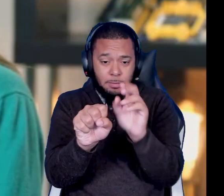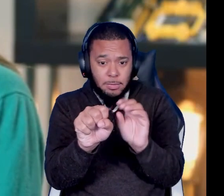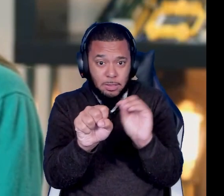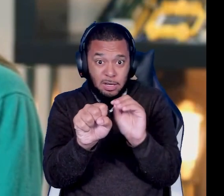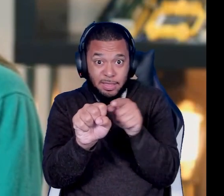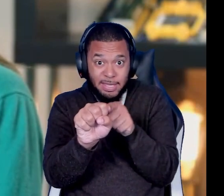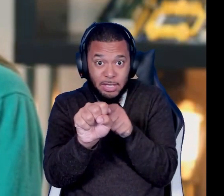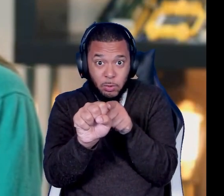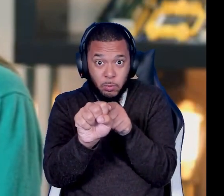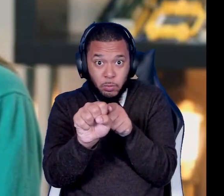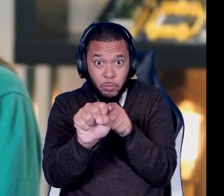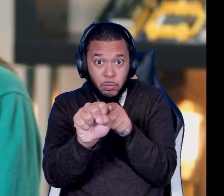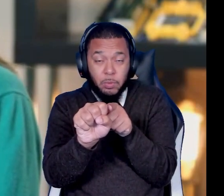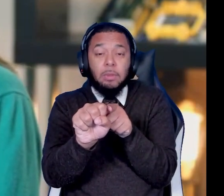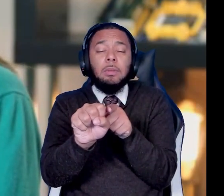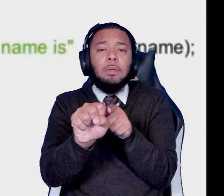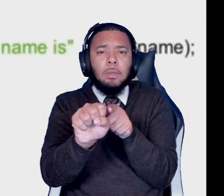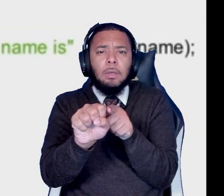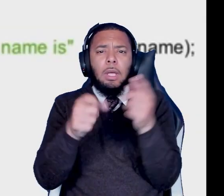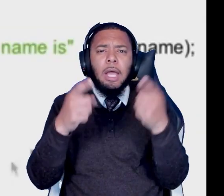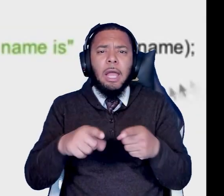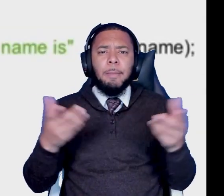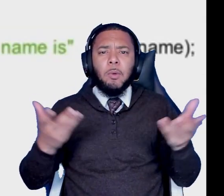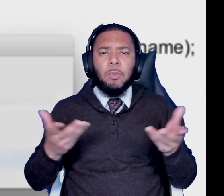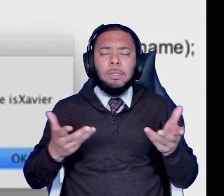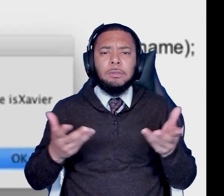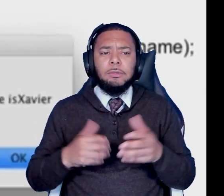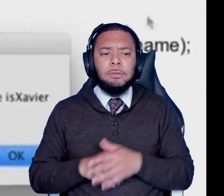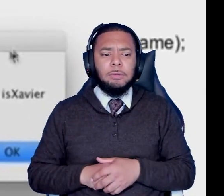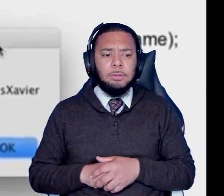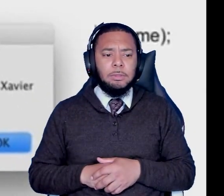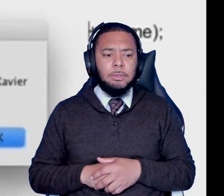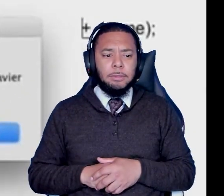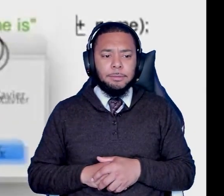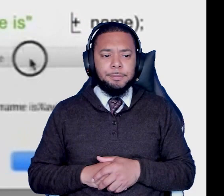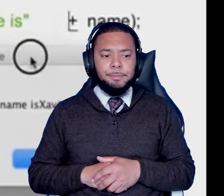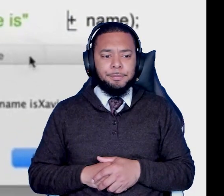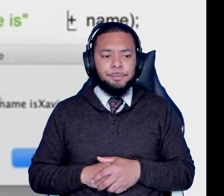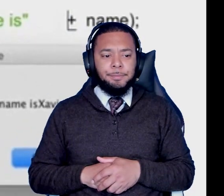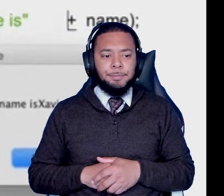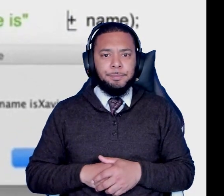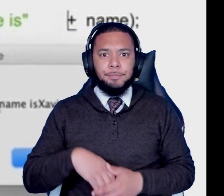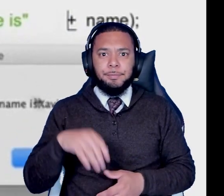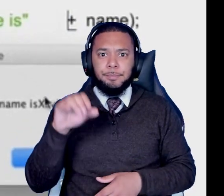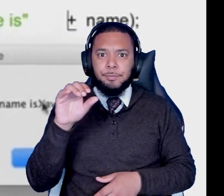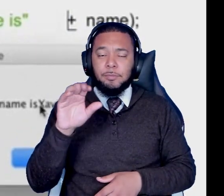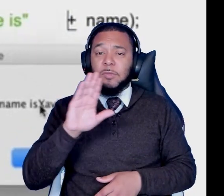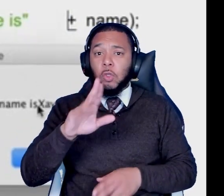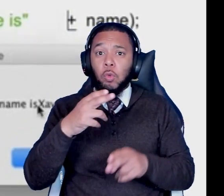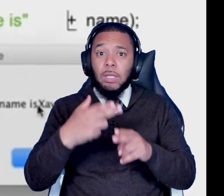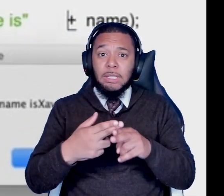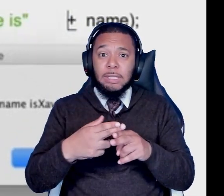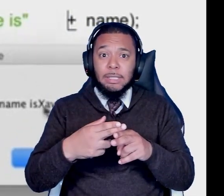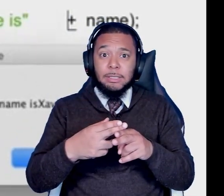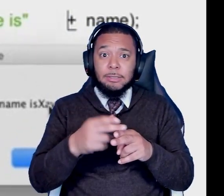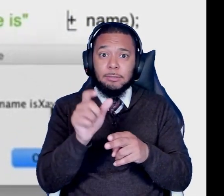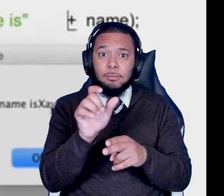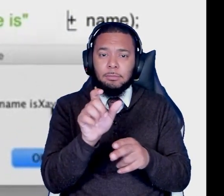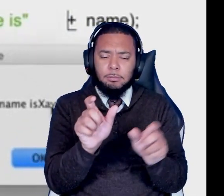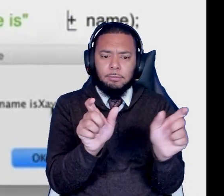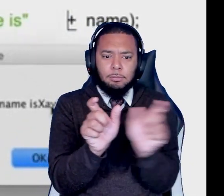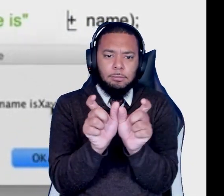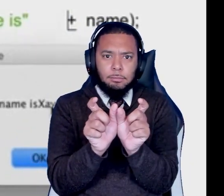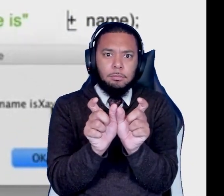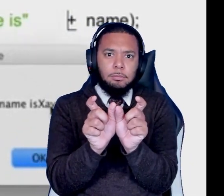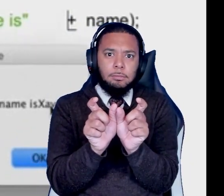now what happens is my dialog box says your name is, and then Xavier